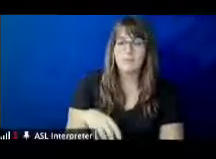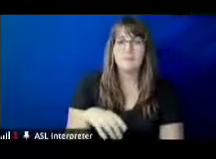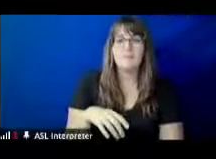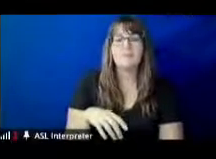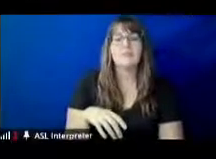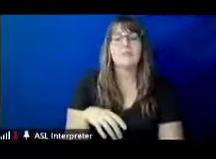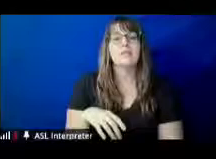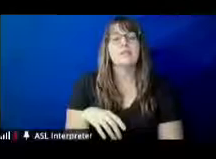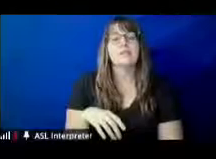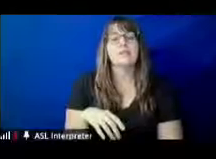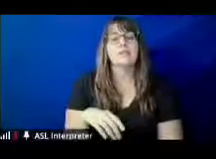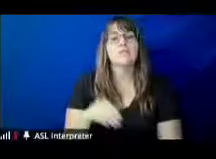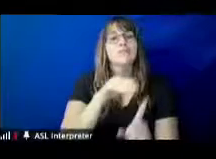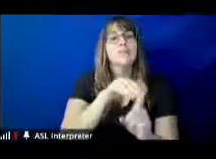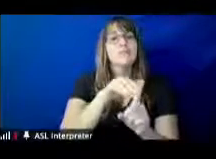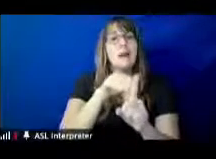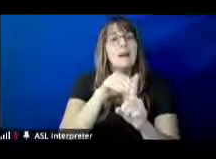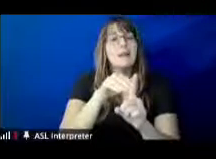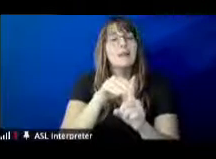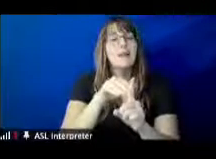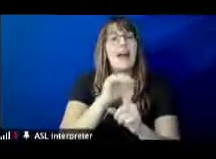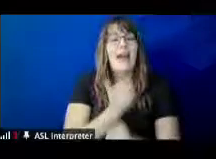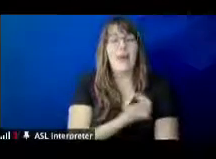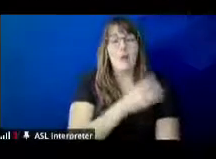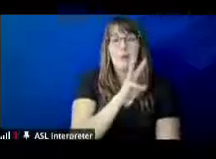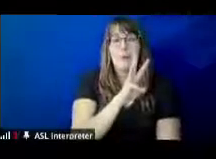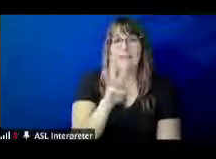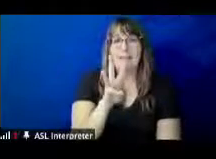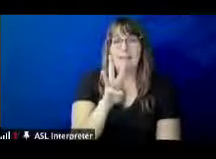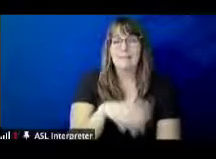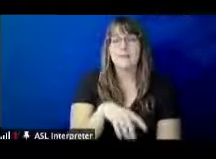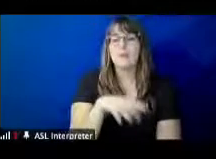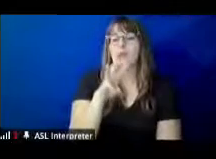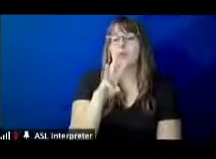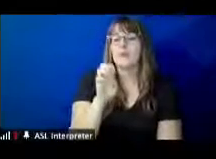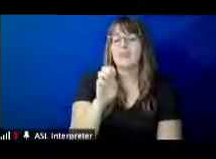reminder to visit our website at